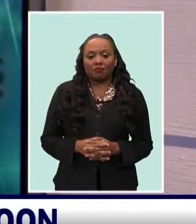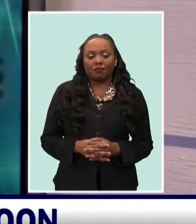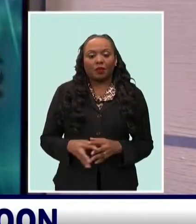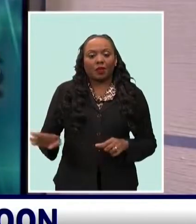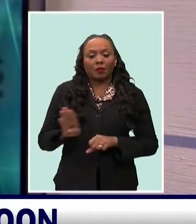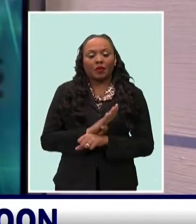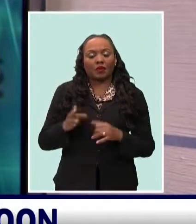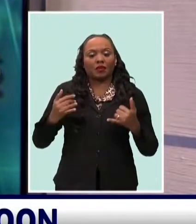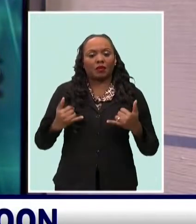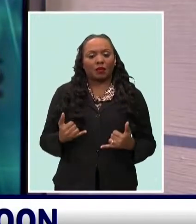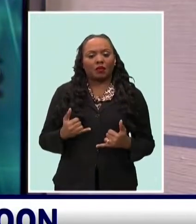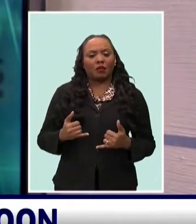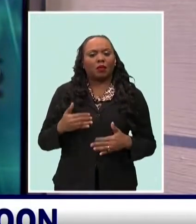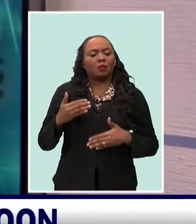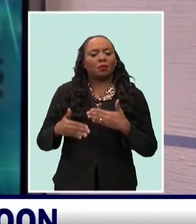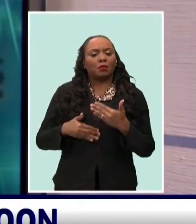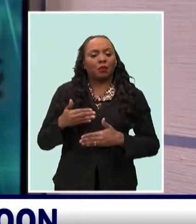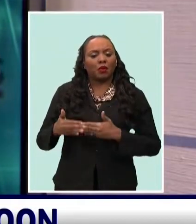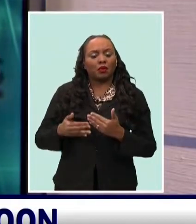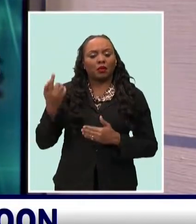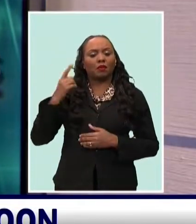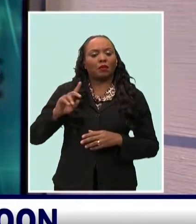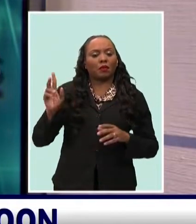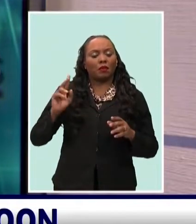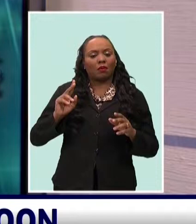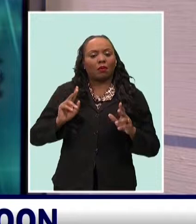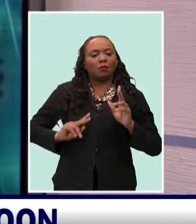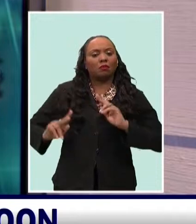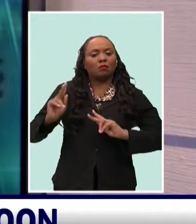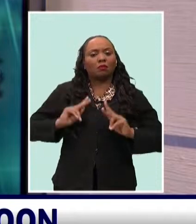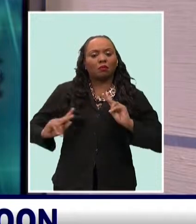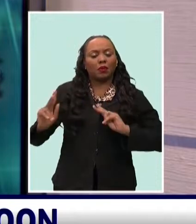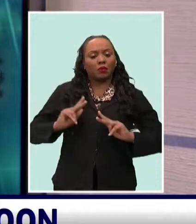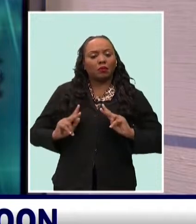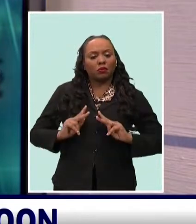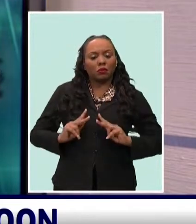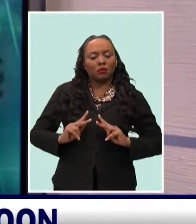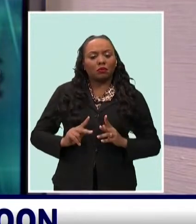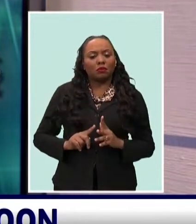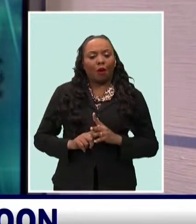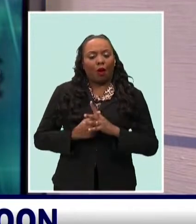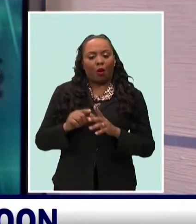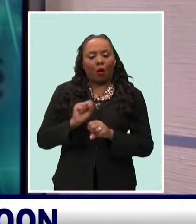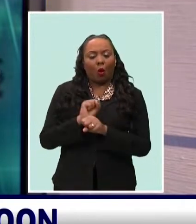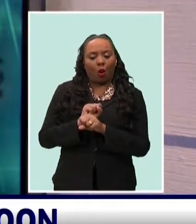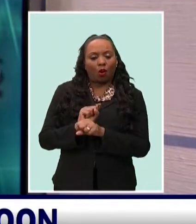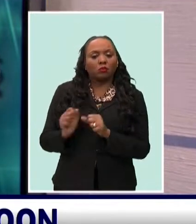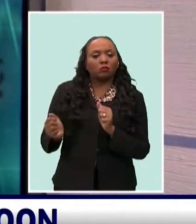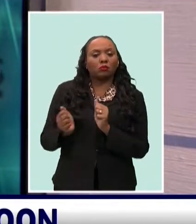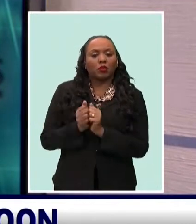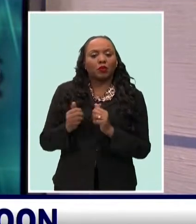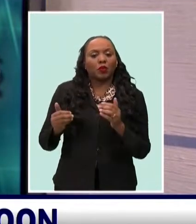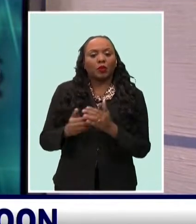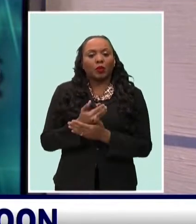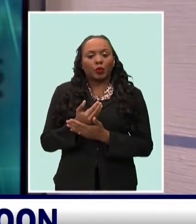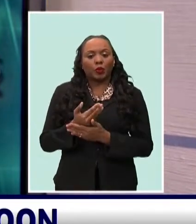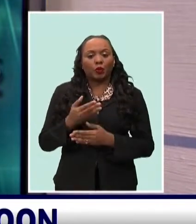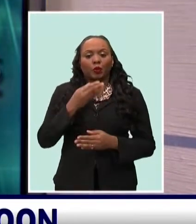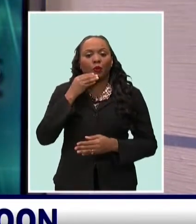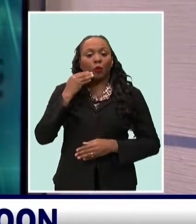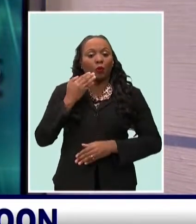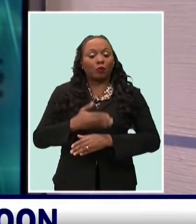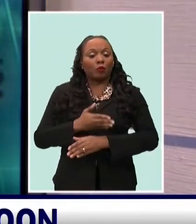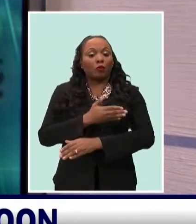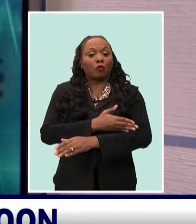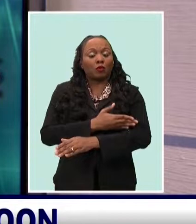In business tonight, the recruitment process is set to shortly get underway ahead of construction of a new hardware and home